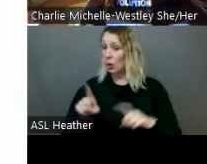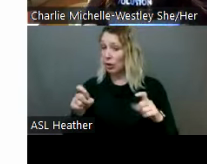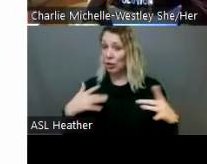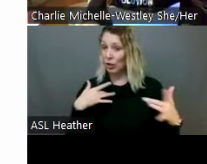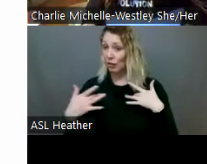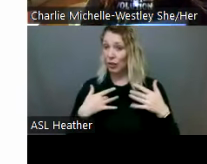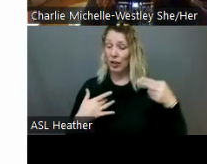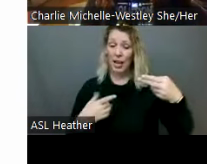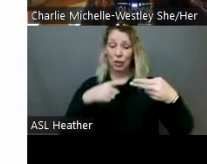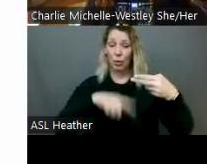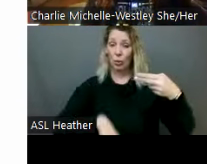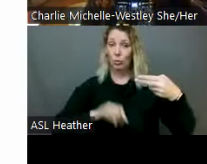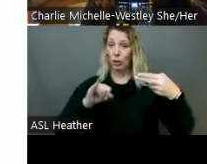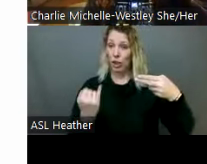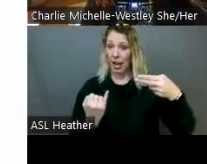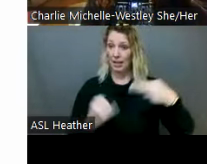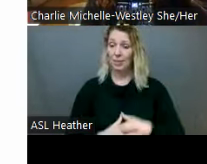through J?